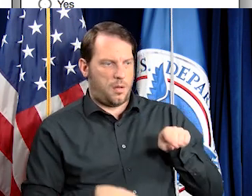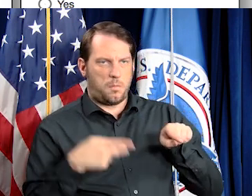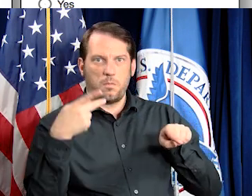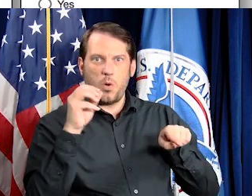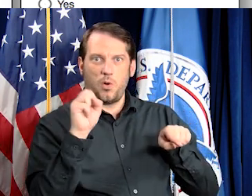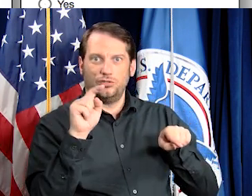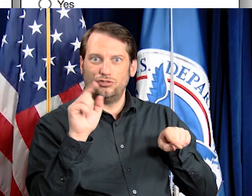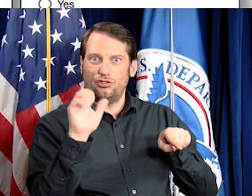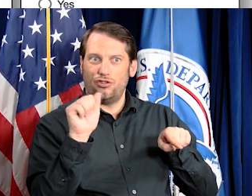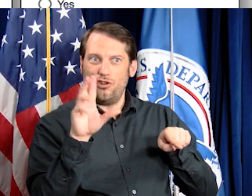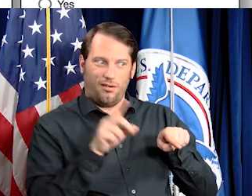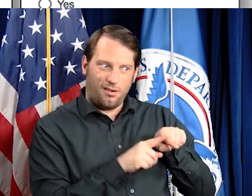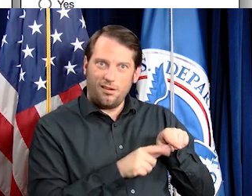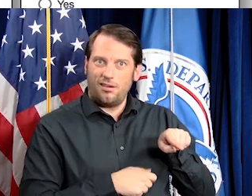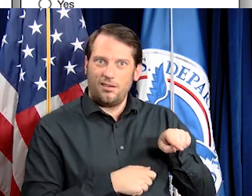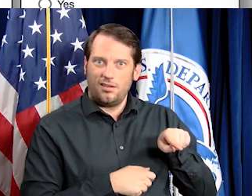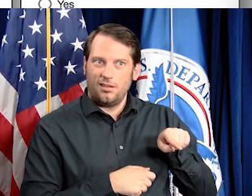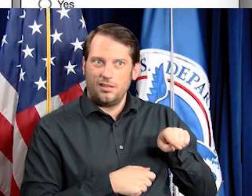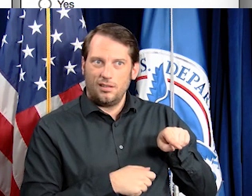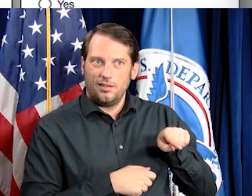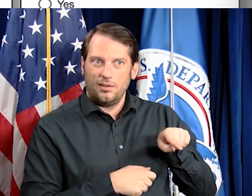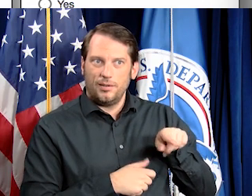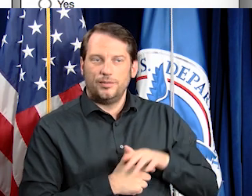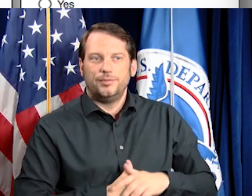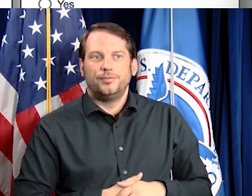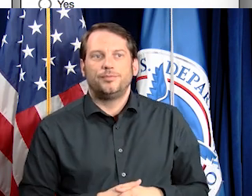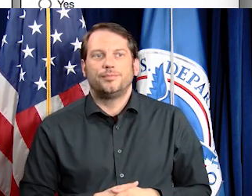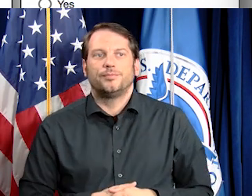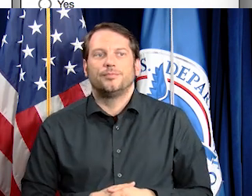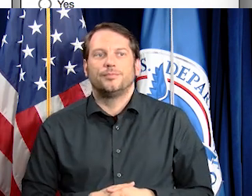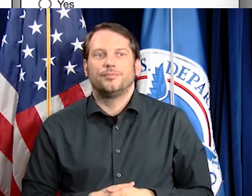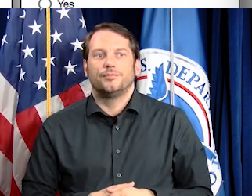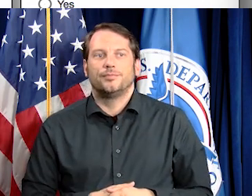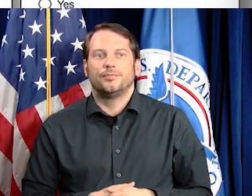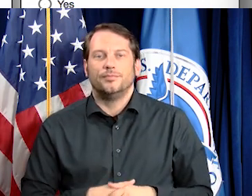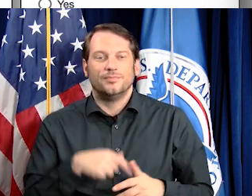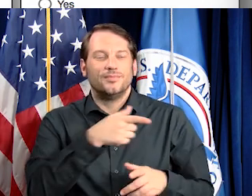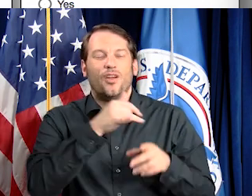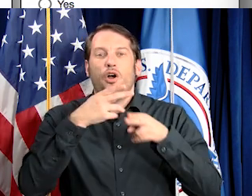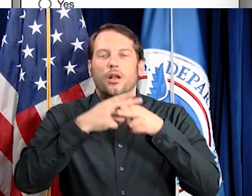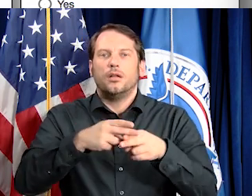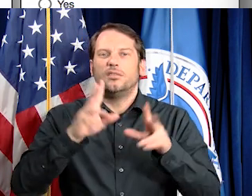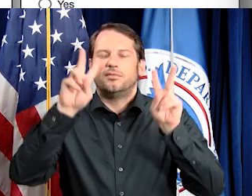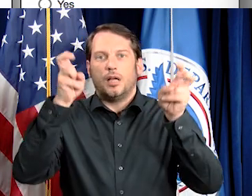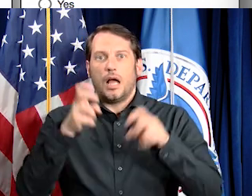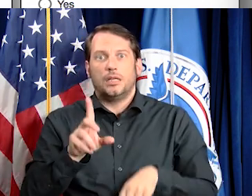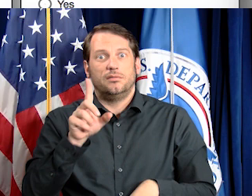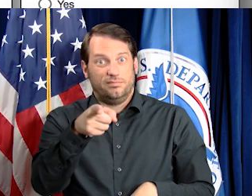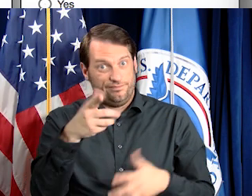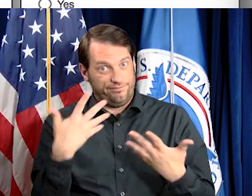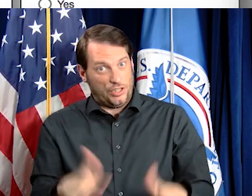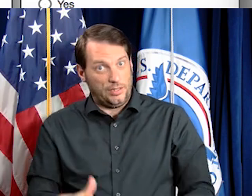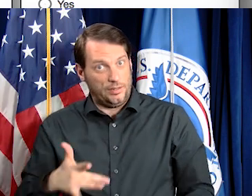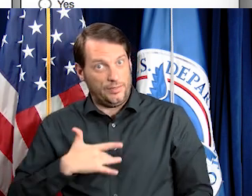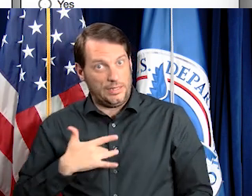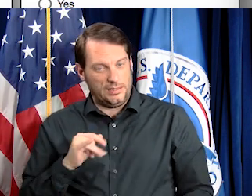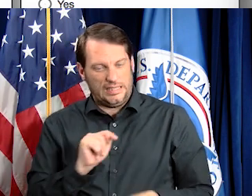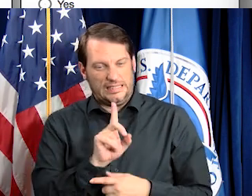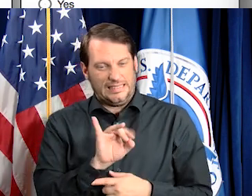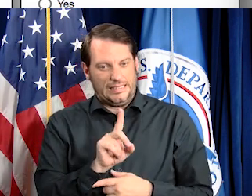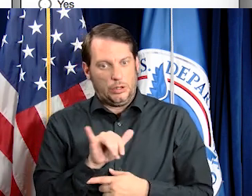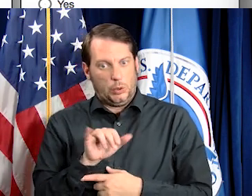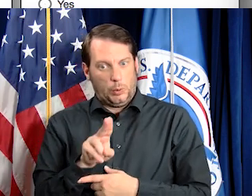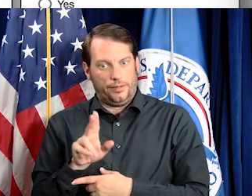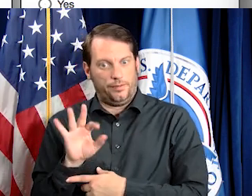an earthquake, go online, fill out our online form. Just provide your location and answer very